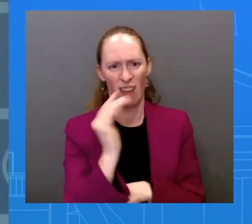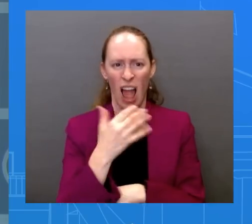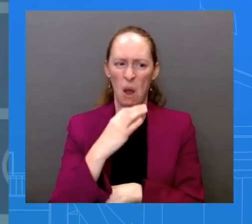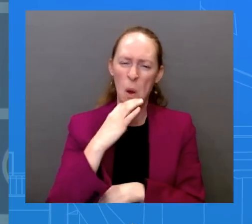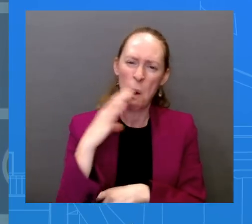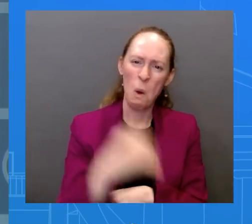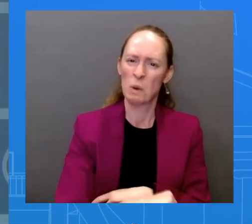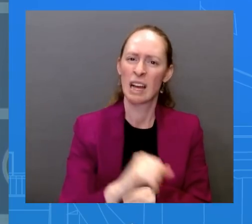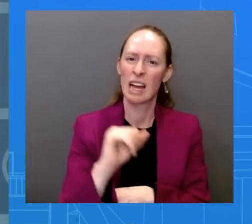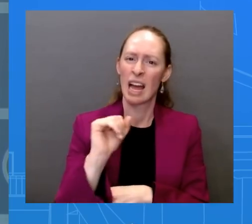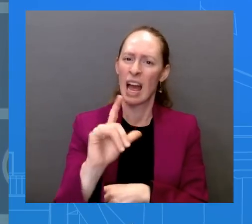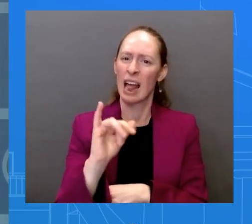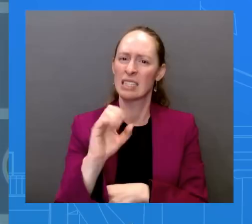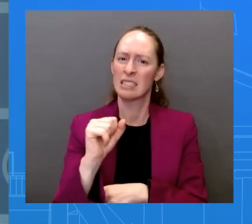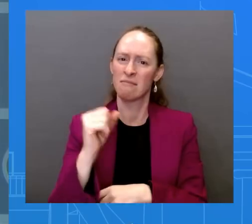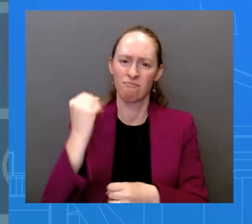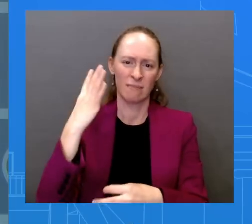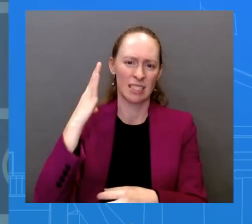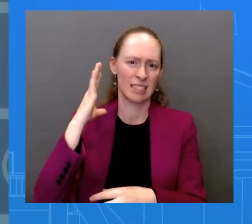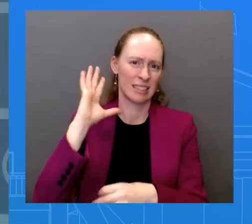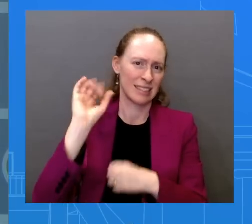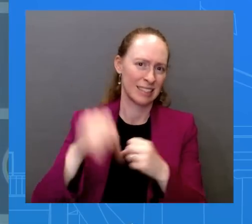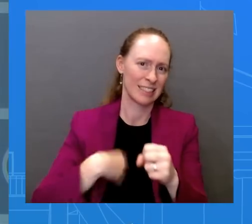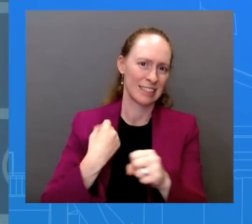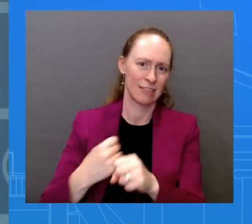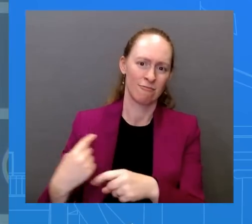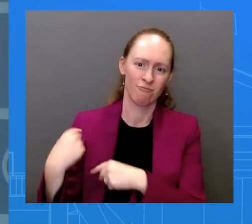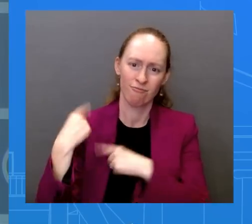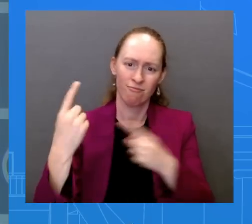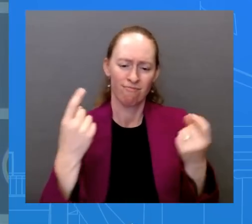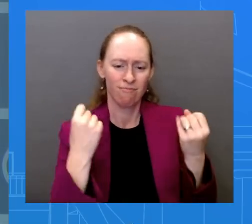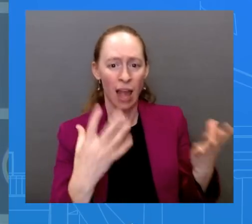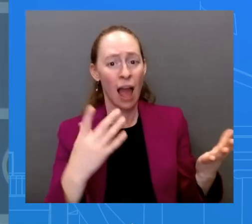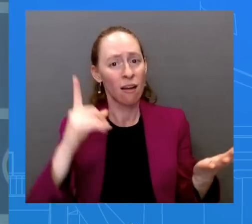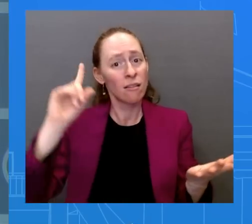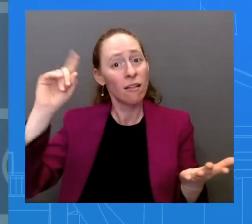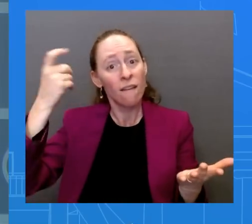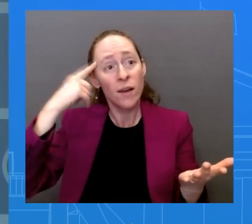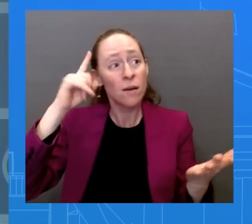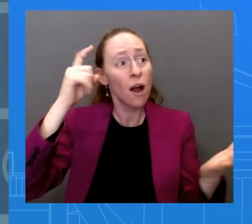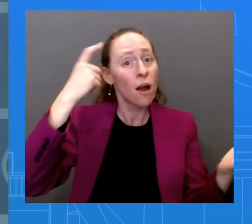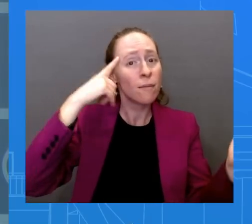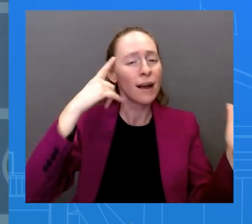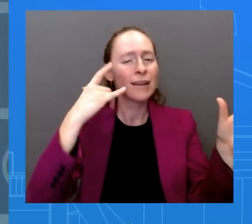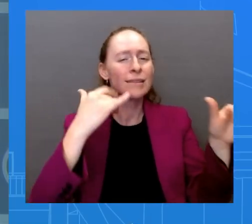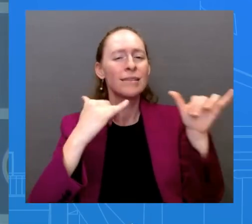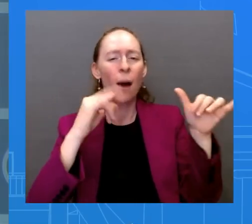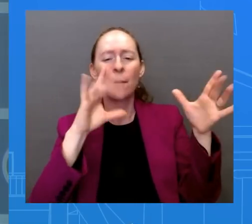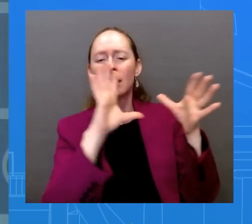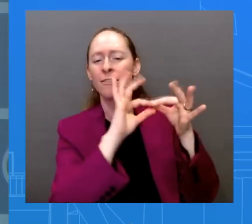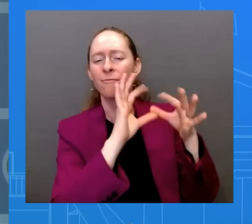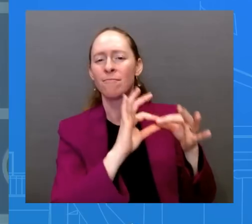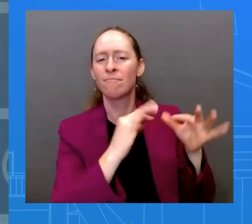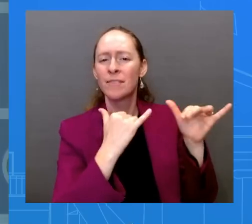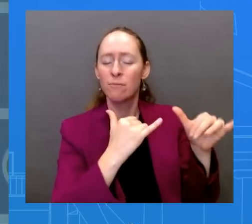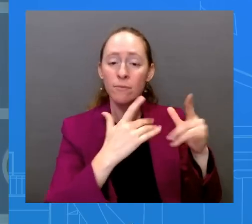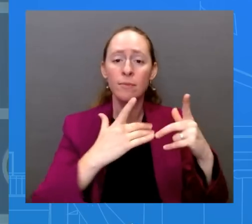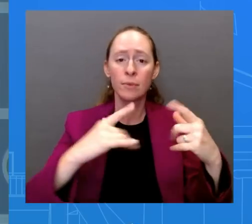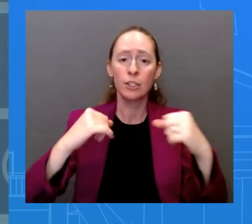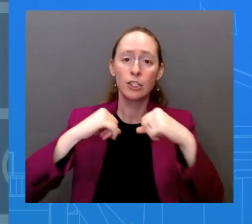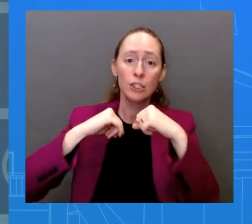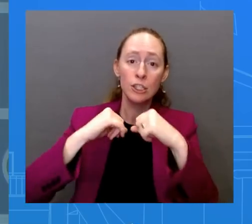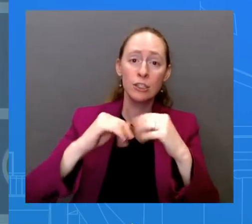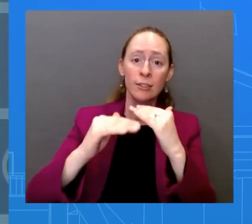founded on shared democratic values, economic ties, and defense and security cooperation, we work closely with France on the full range